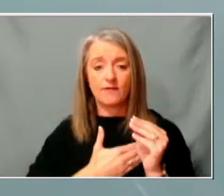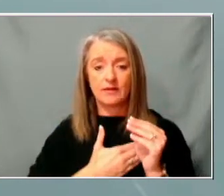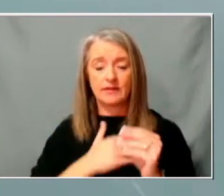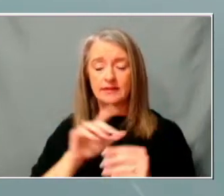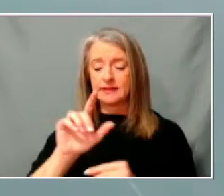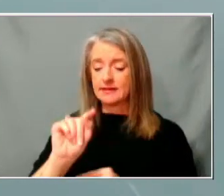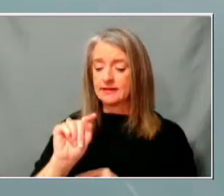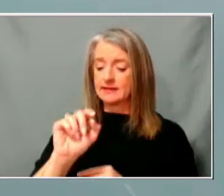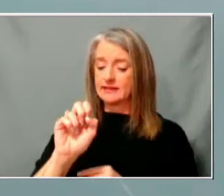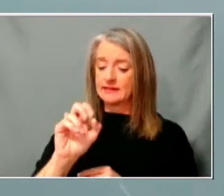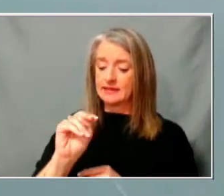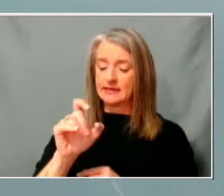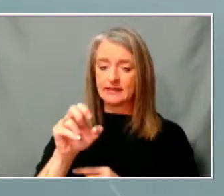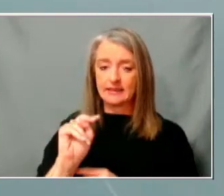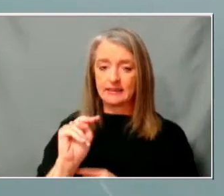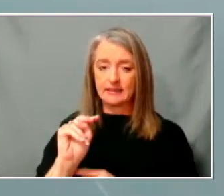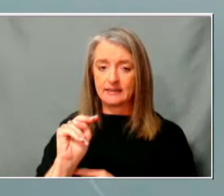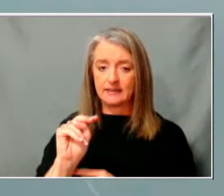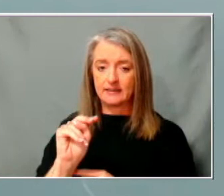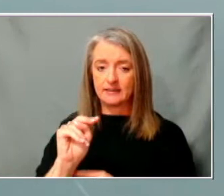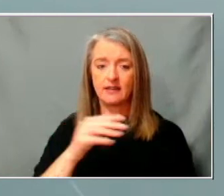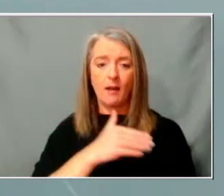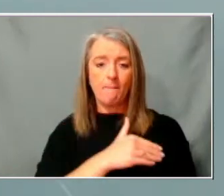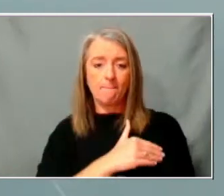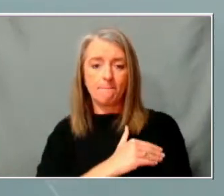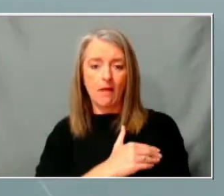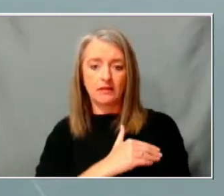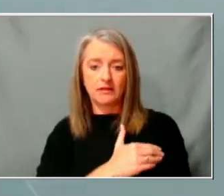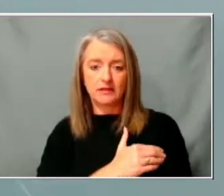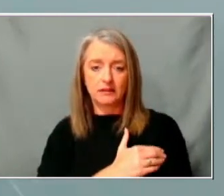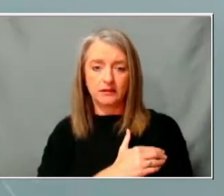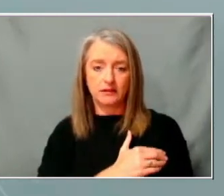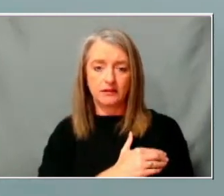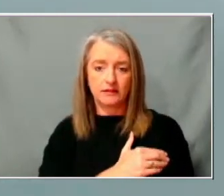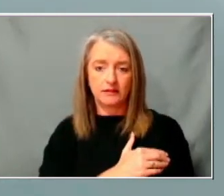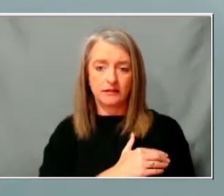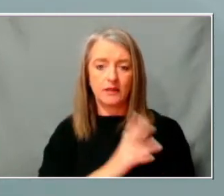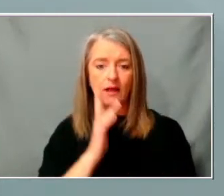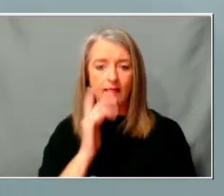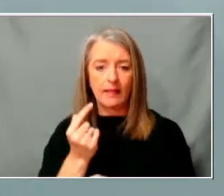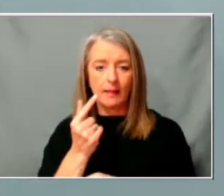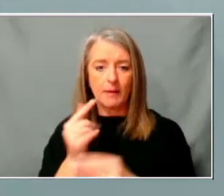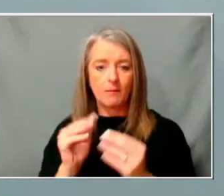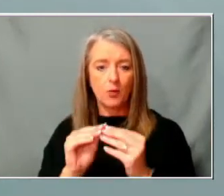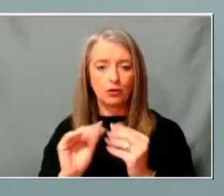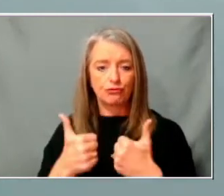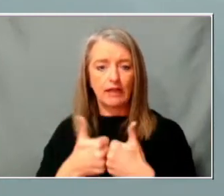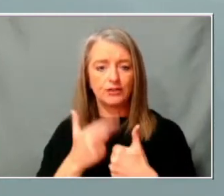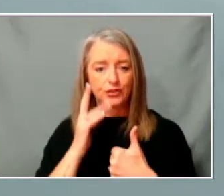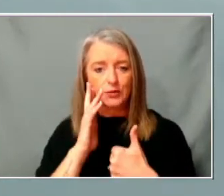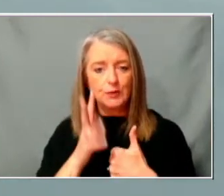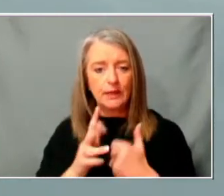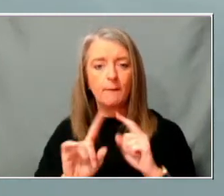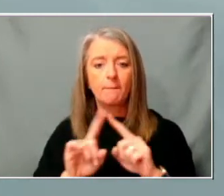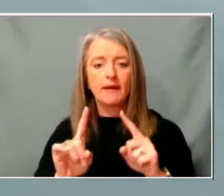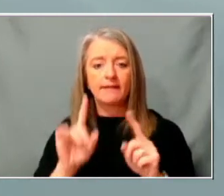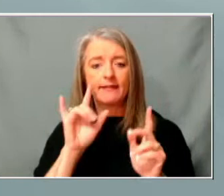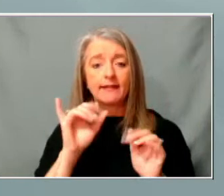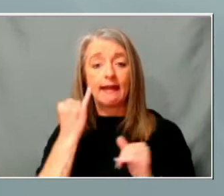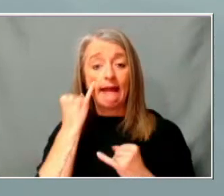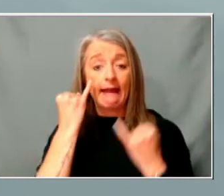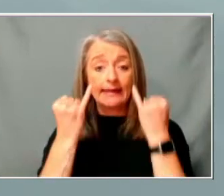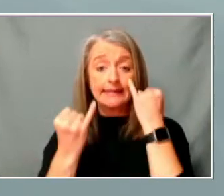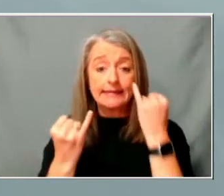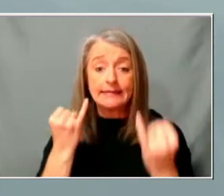ligament-based tissues. I think muscle tendon interface is going to be a little bit more challenging, but the idea is at least